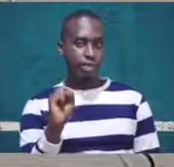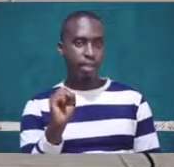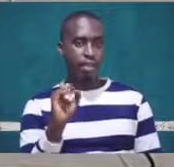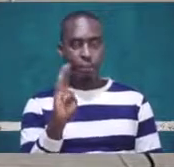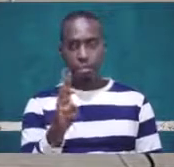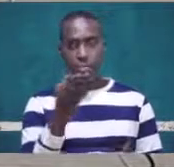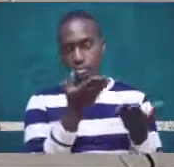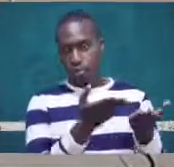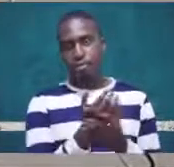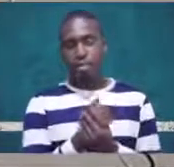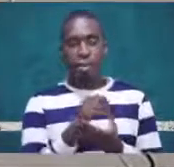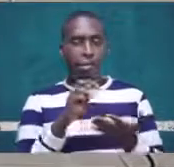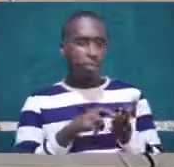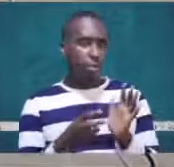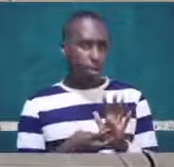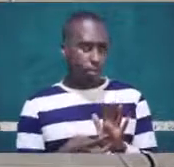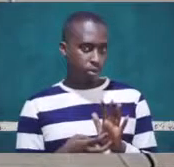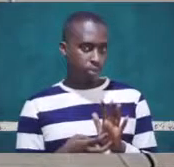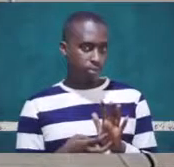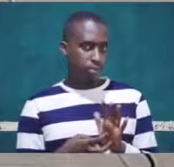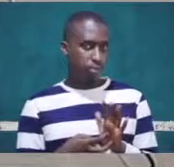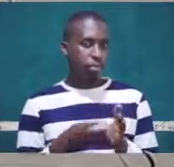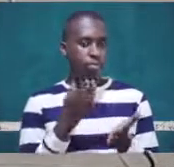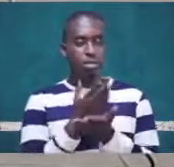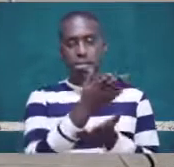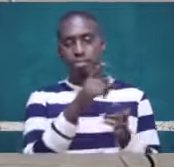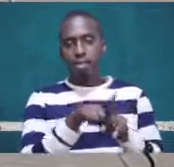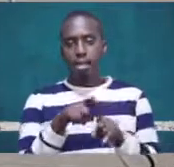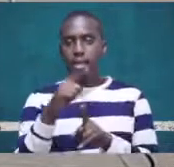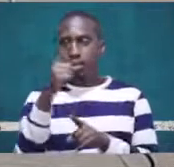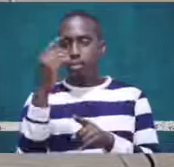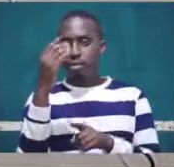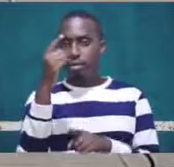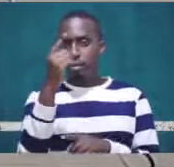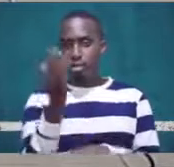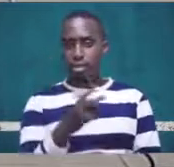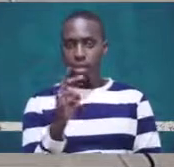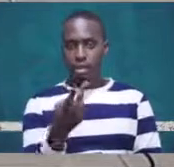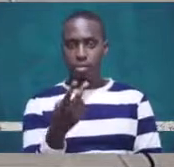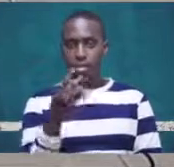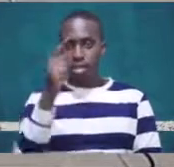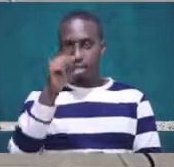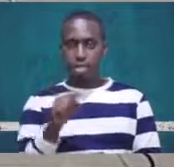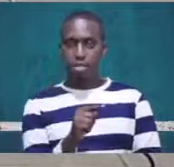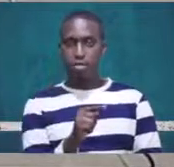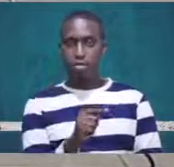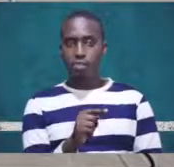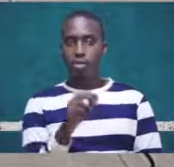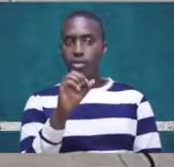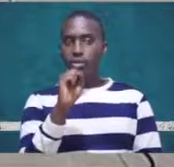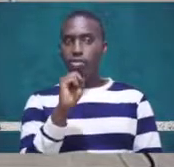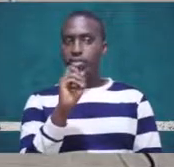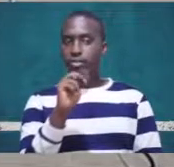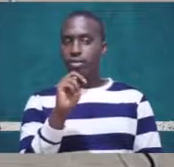here. Means that this is equal to a half integral of